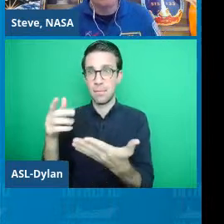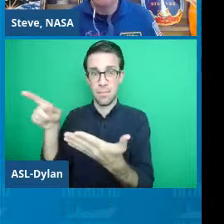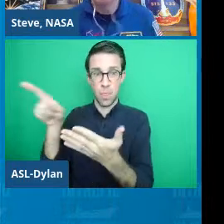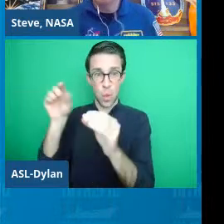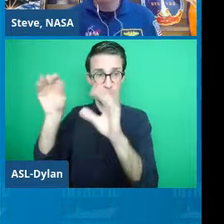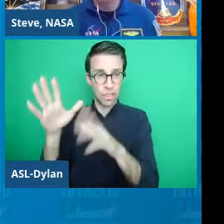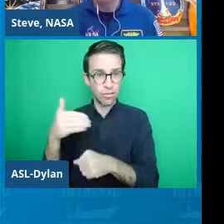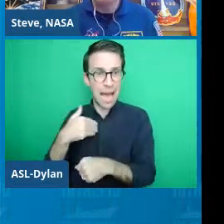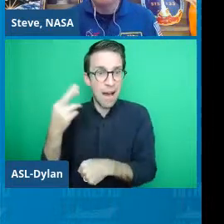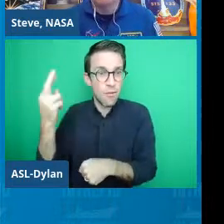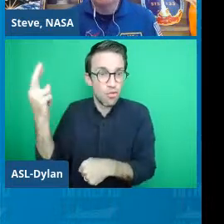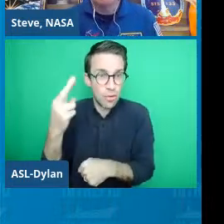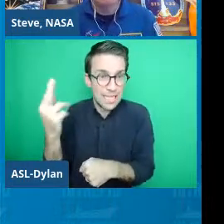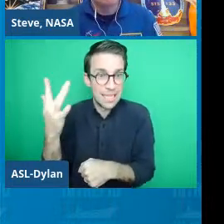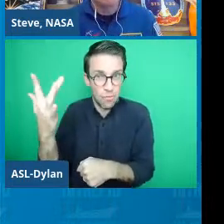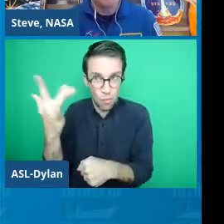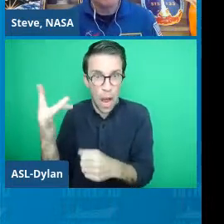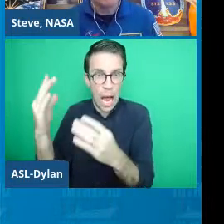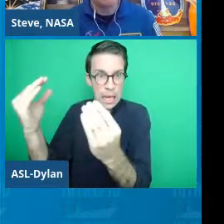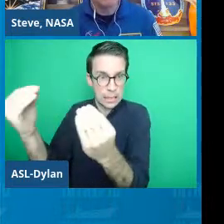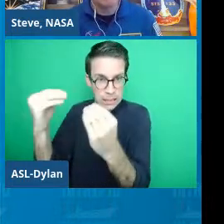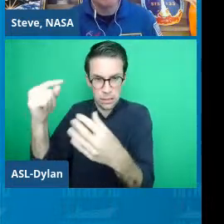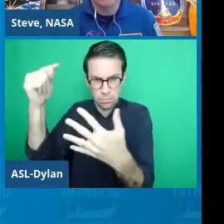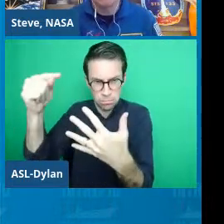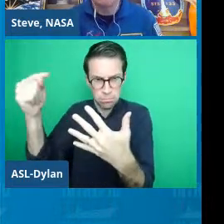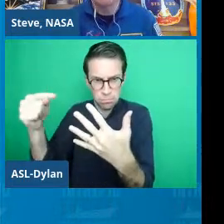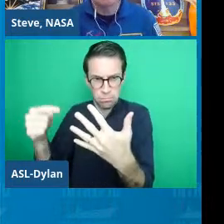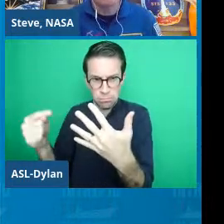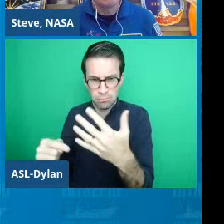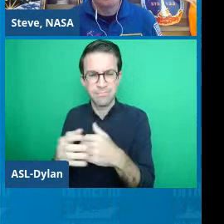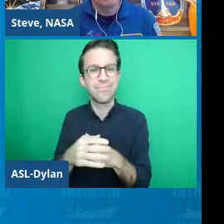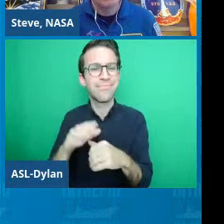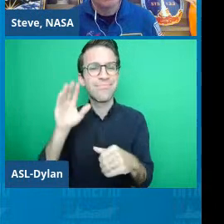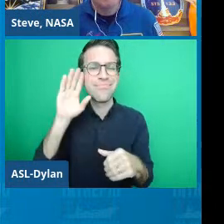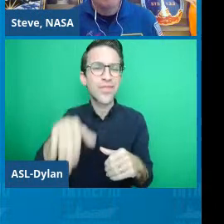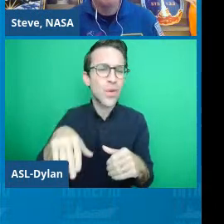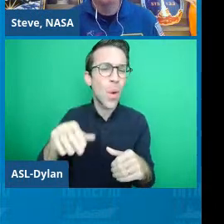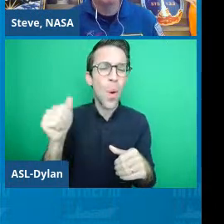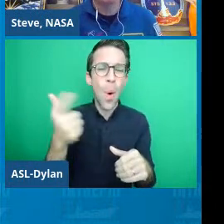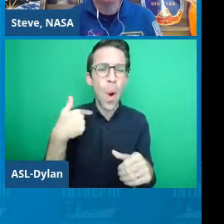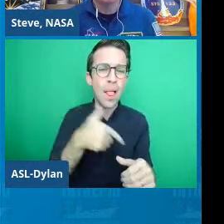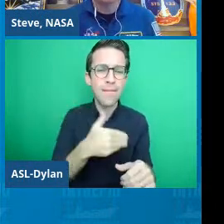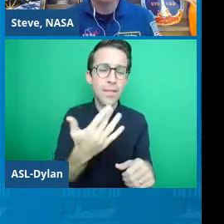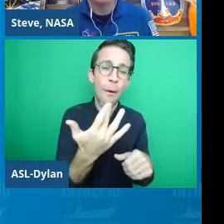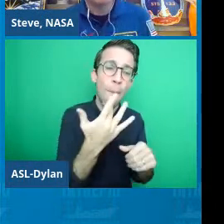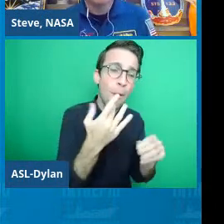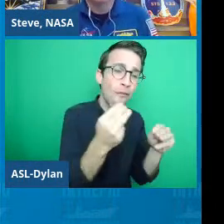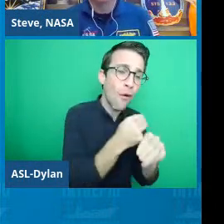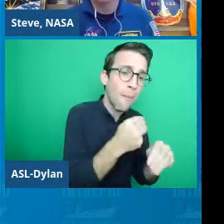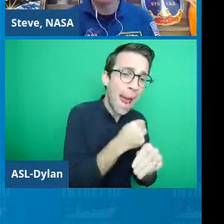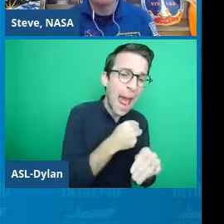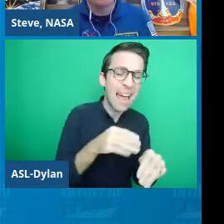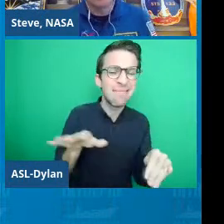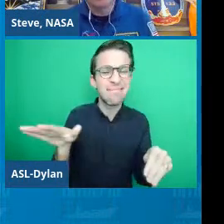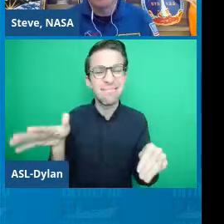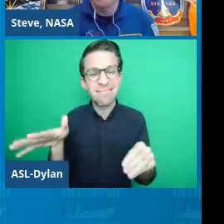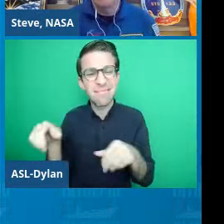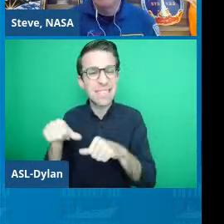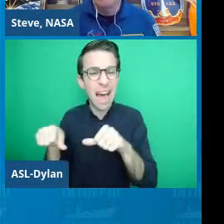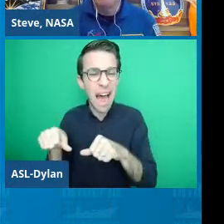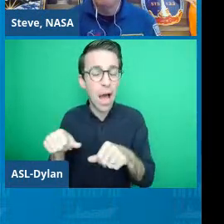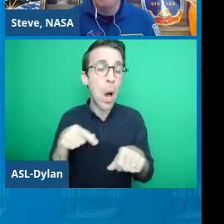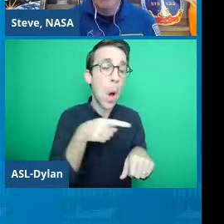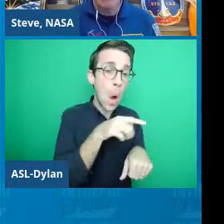through school, you know, we all have our classes we prefer and some we don't. But even those classes I didn't necessarily